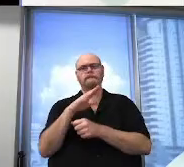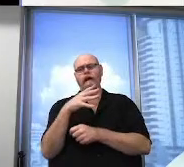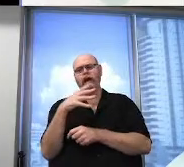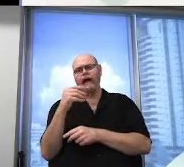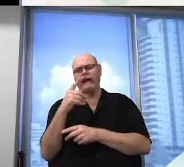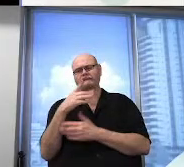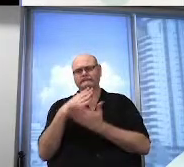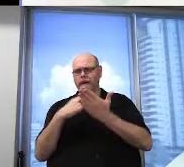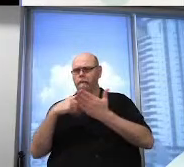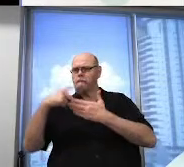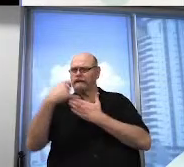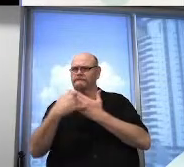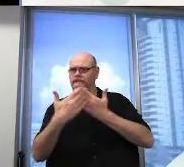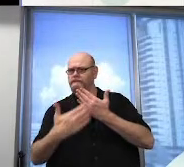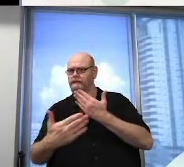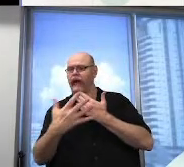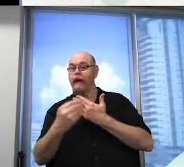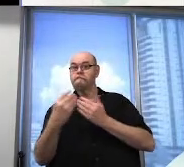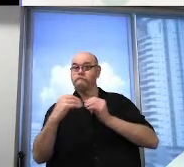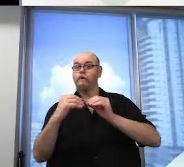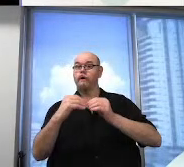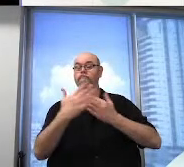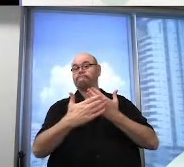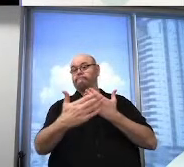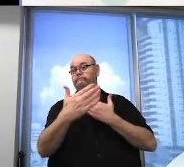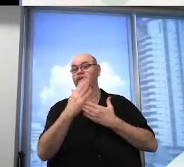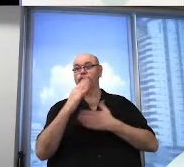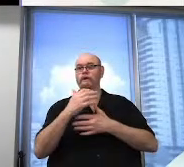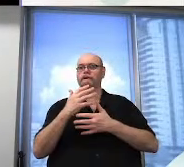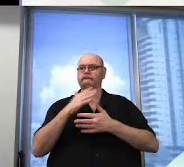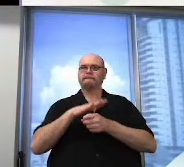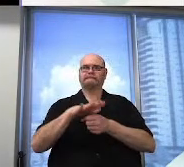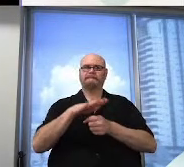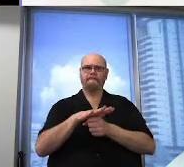in the queue, and there's more coming. But there is sufficient